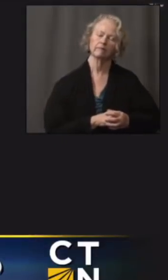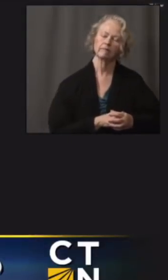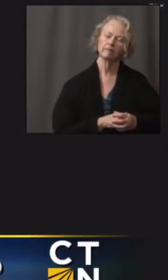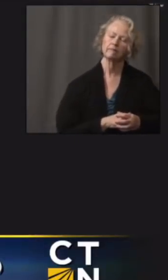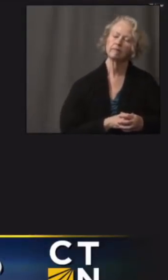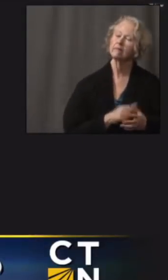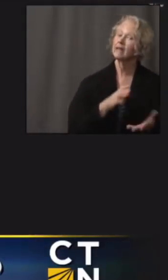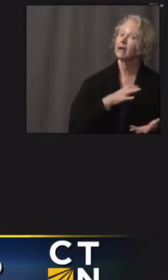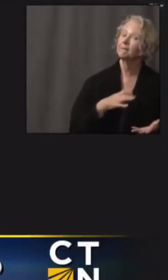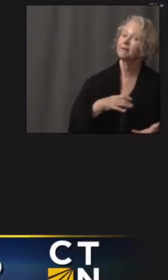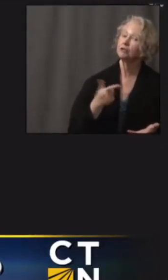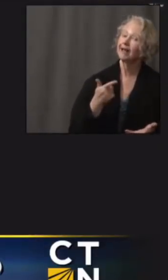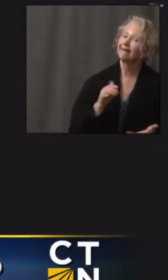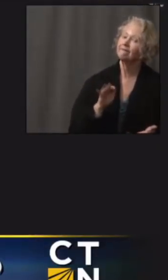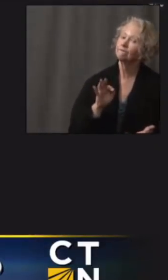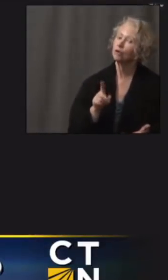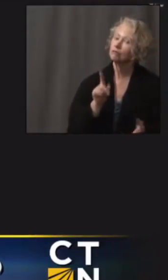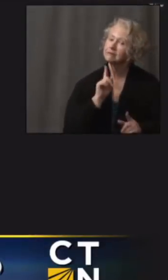Commissioner Gifford?